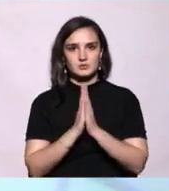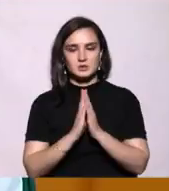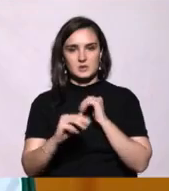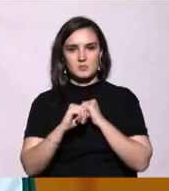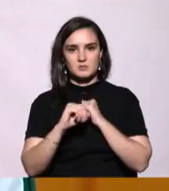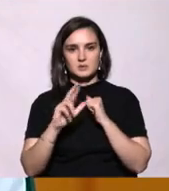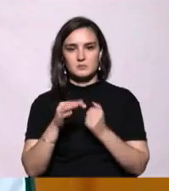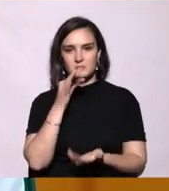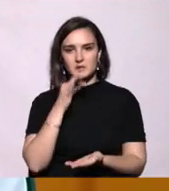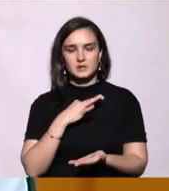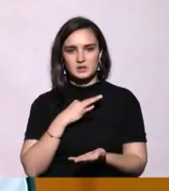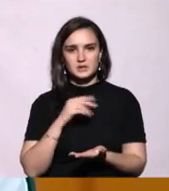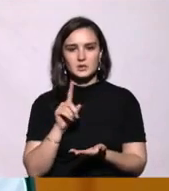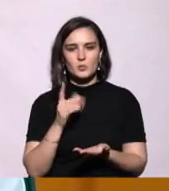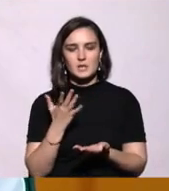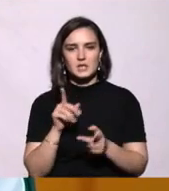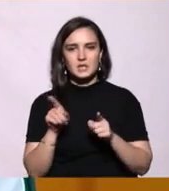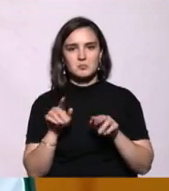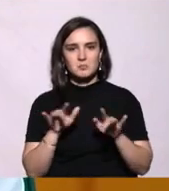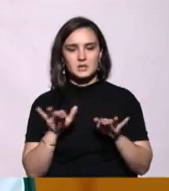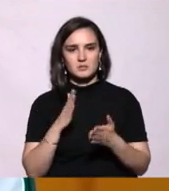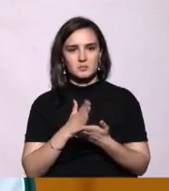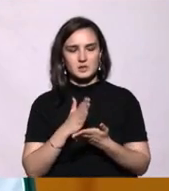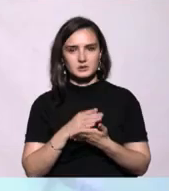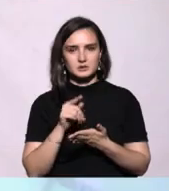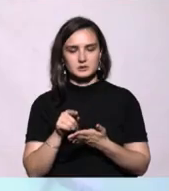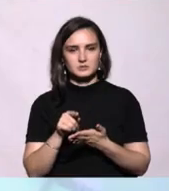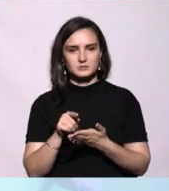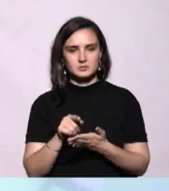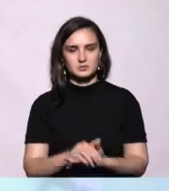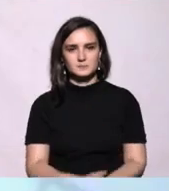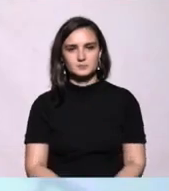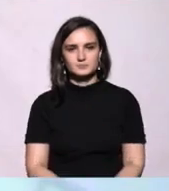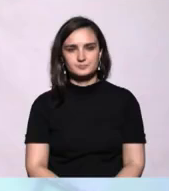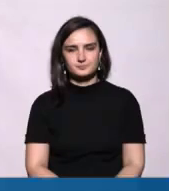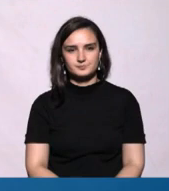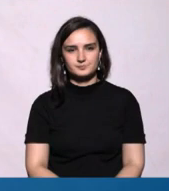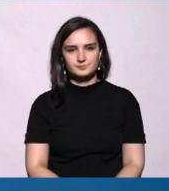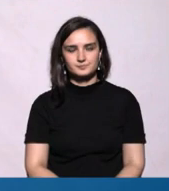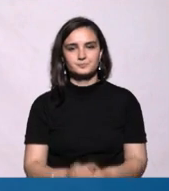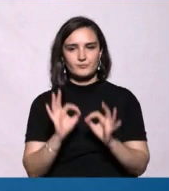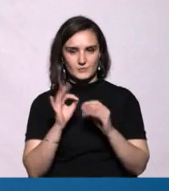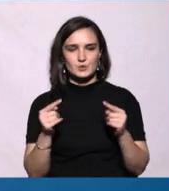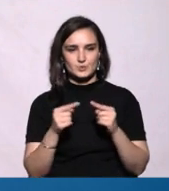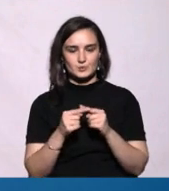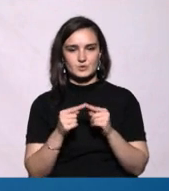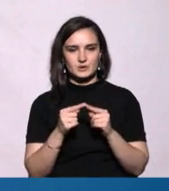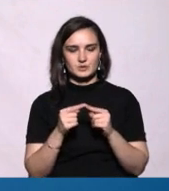and tell me which activity goes in the go column? Exactly.